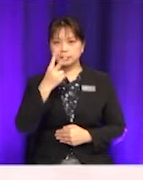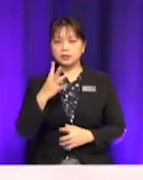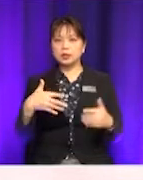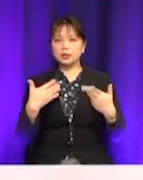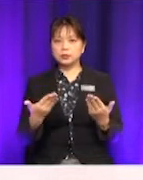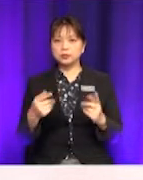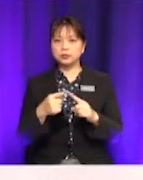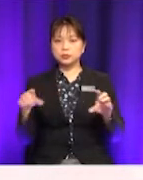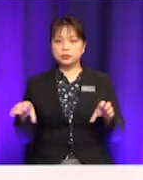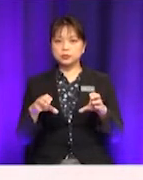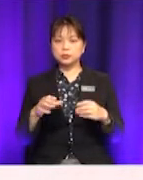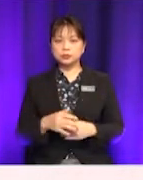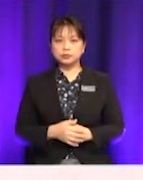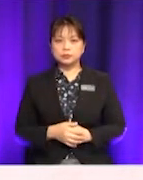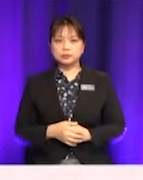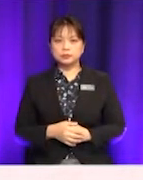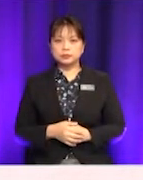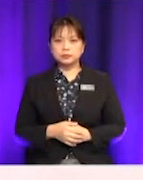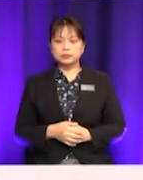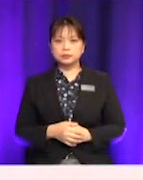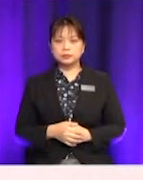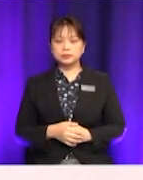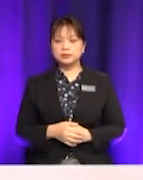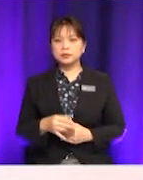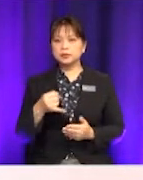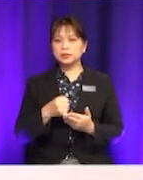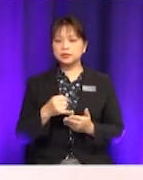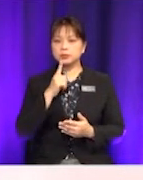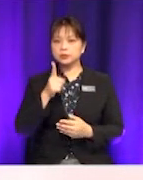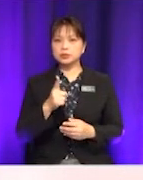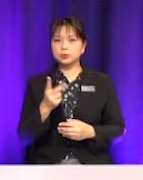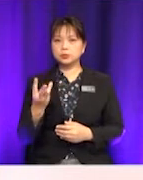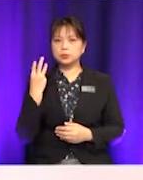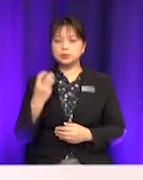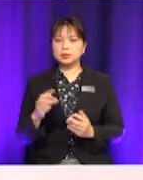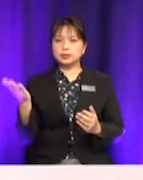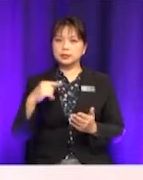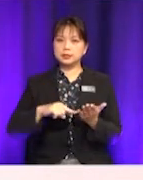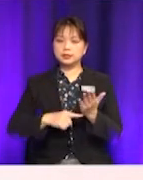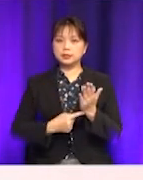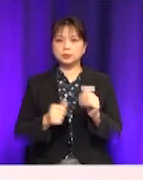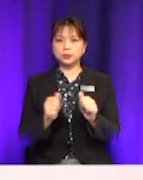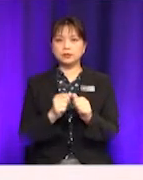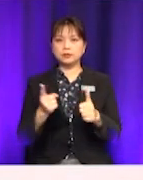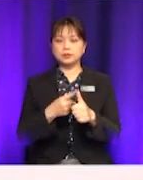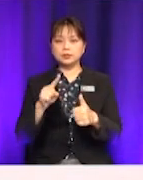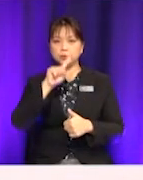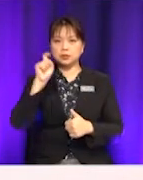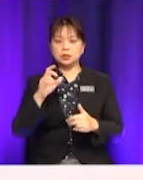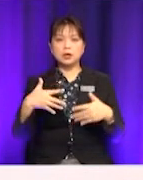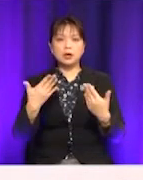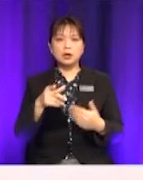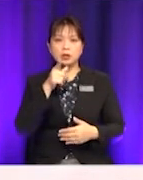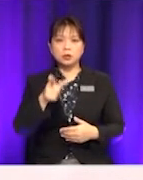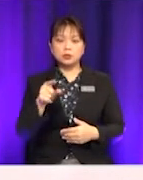home. It was quite tricky, Jenny. It certainly was. Let's get cracking with the first question. How long does